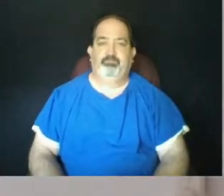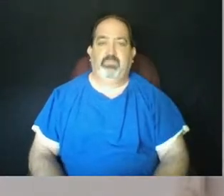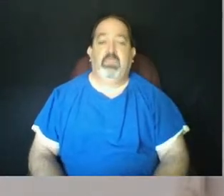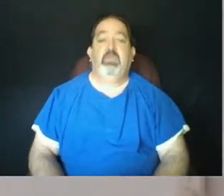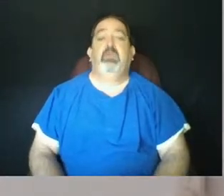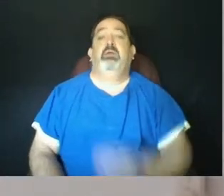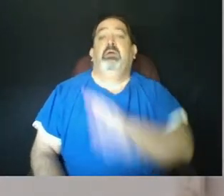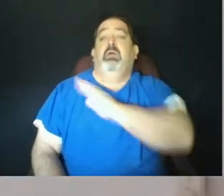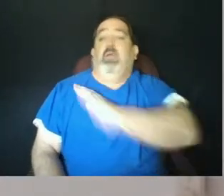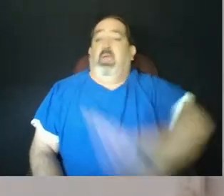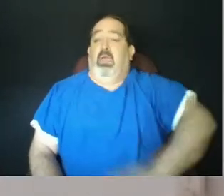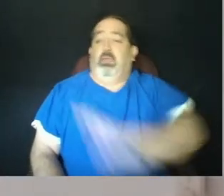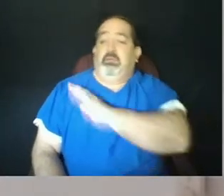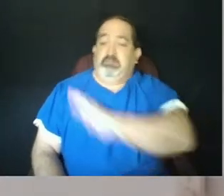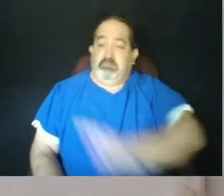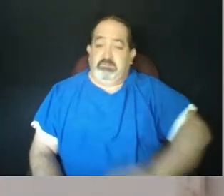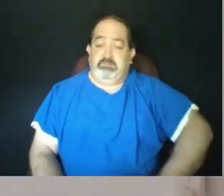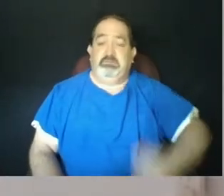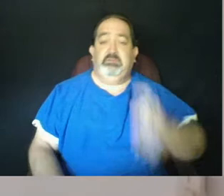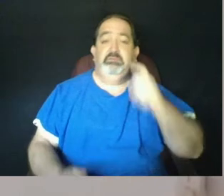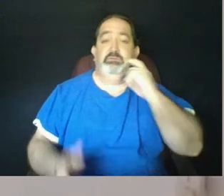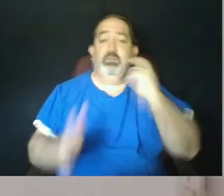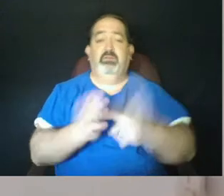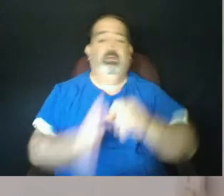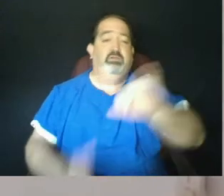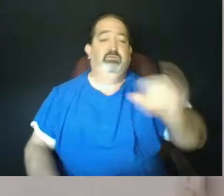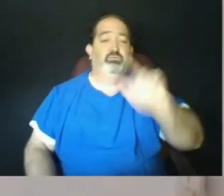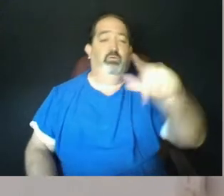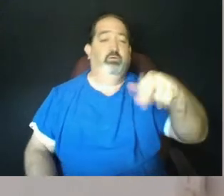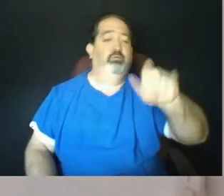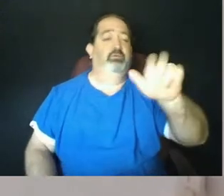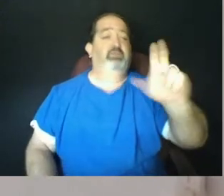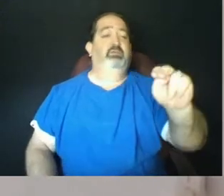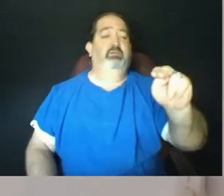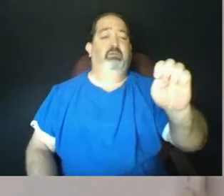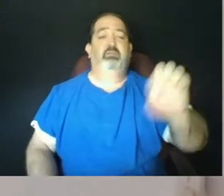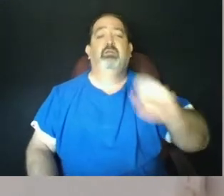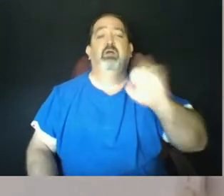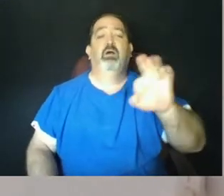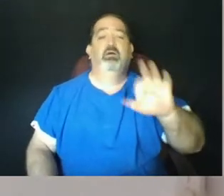Their Excellencies here recognize Joaquin of Lyondemere.